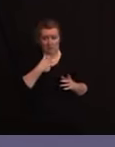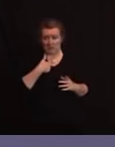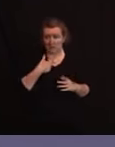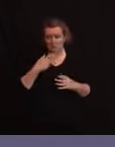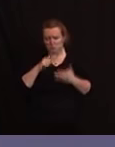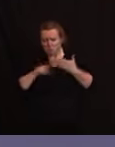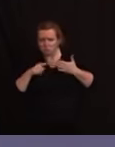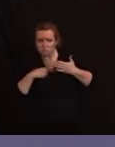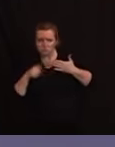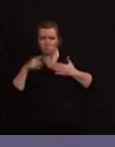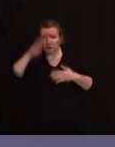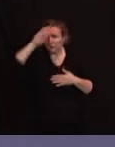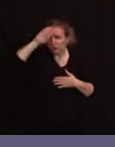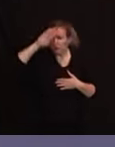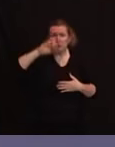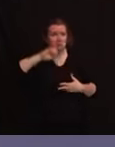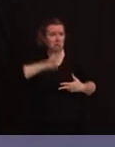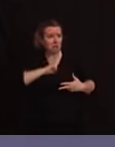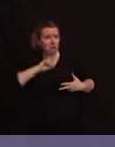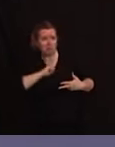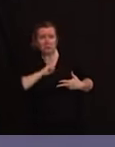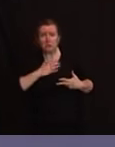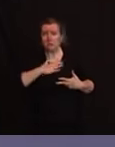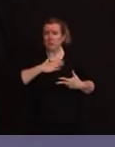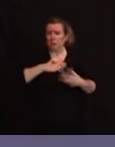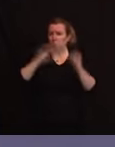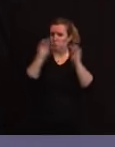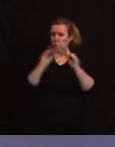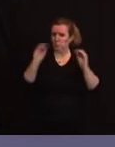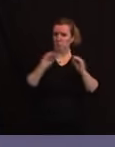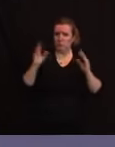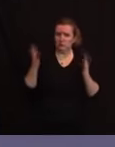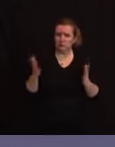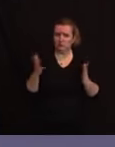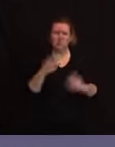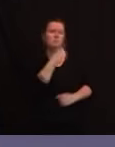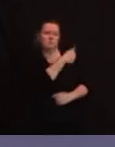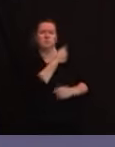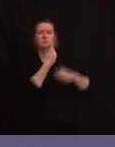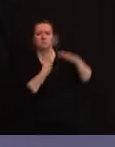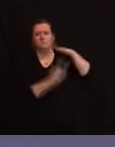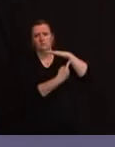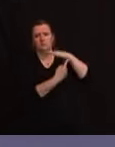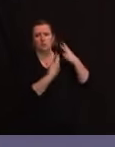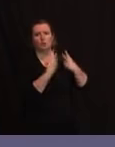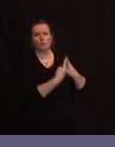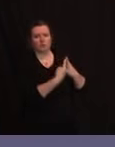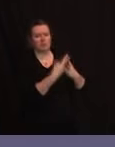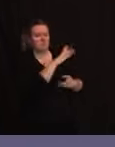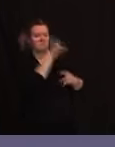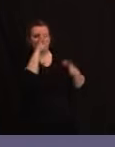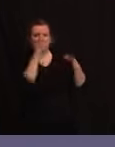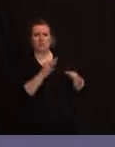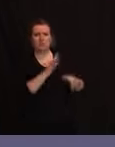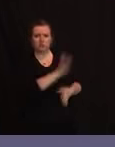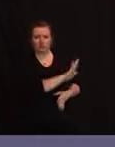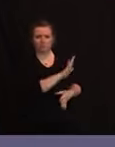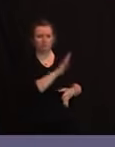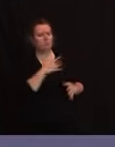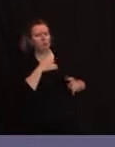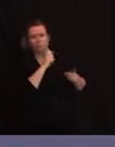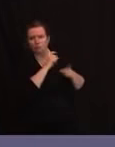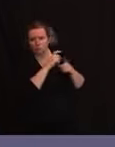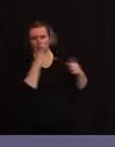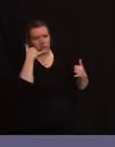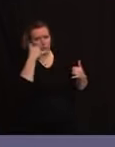remains not so. He has been self-isolating at home. And again, I've been on the phone with him constantly, probably much to his